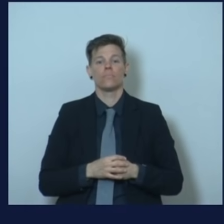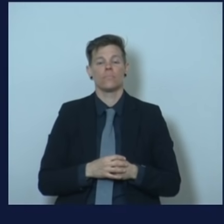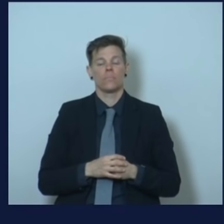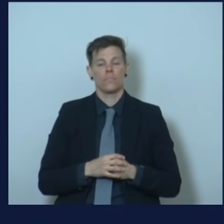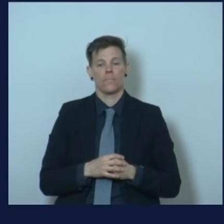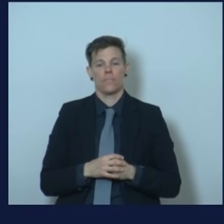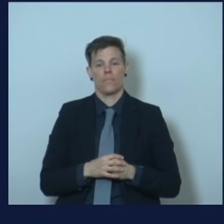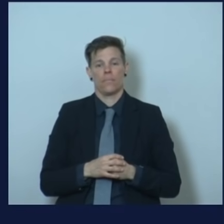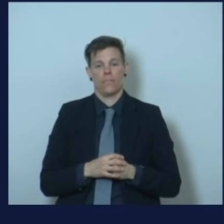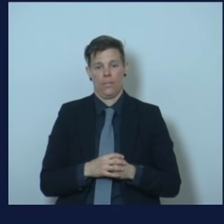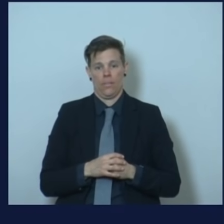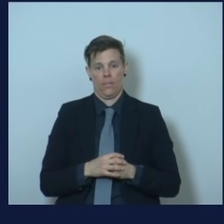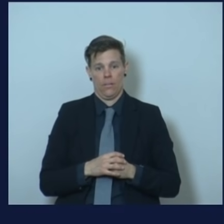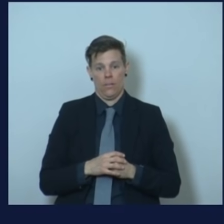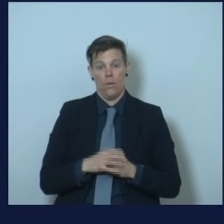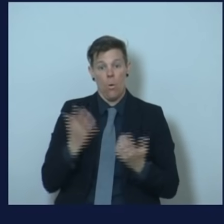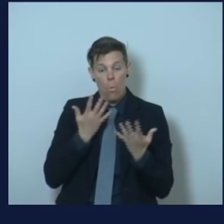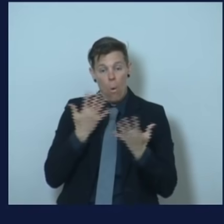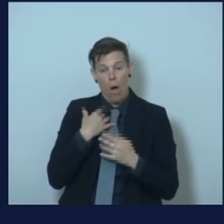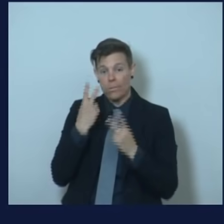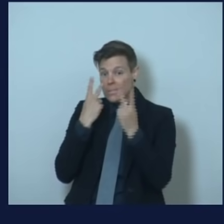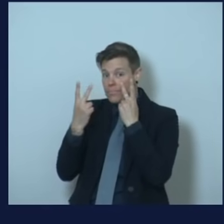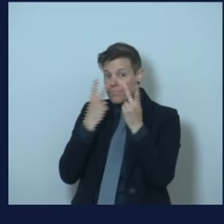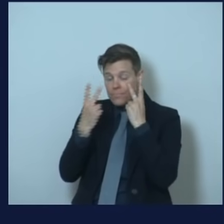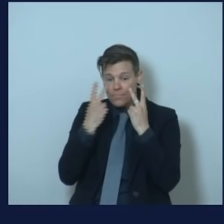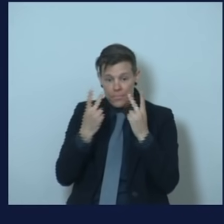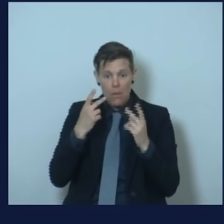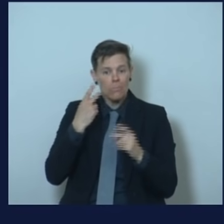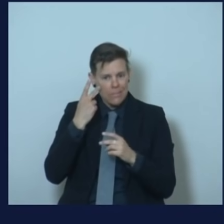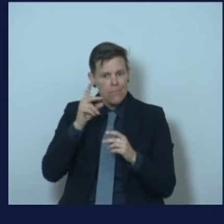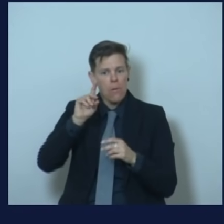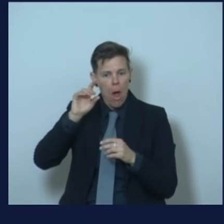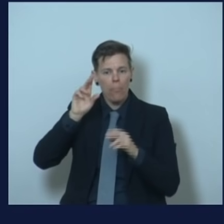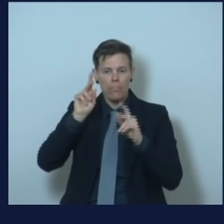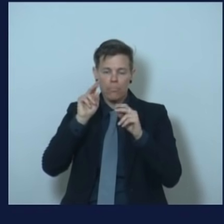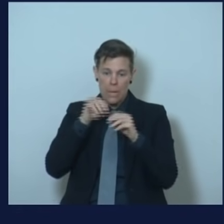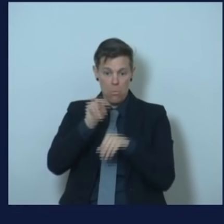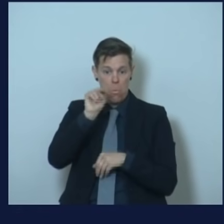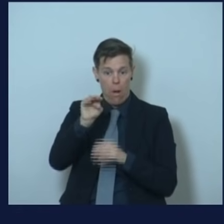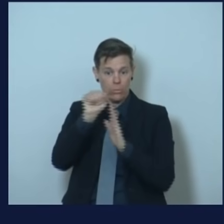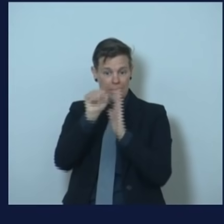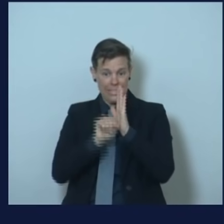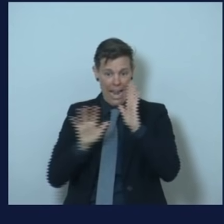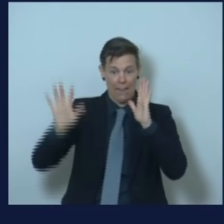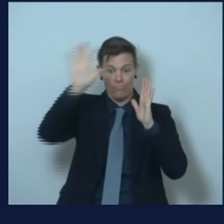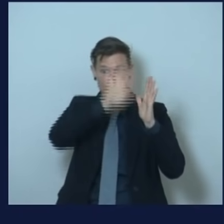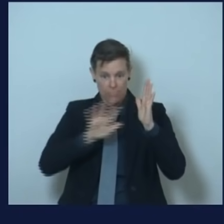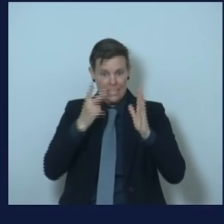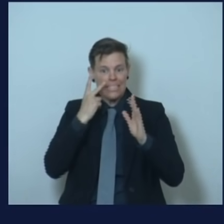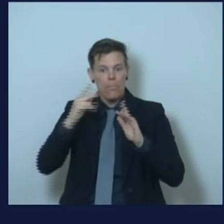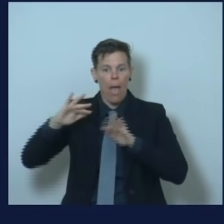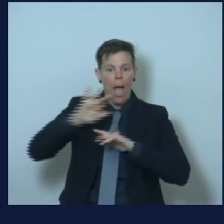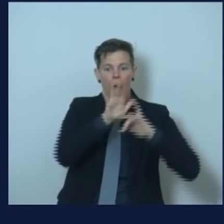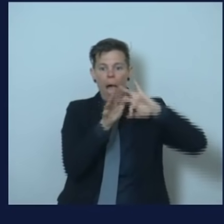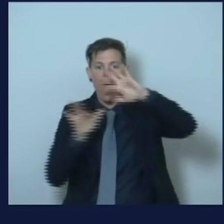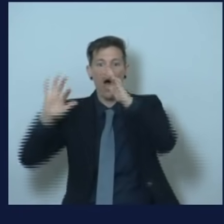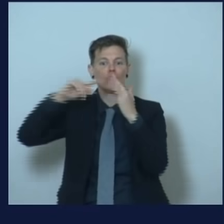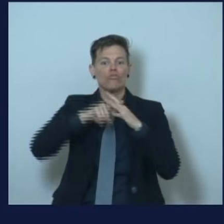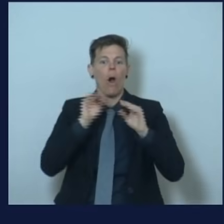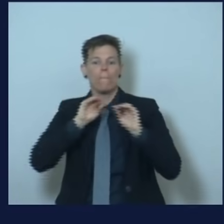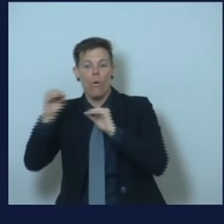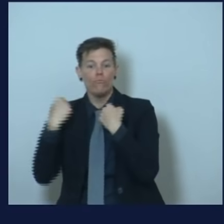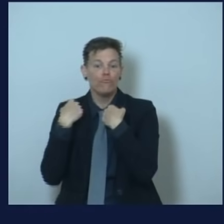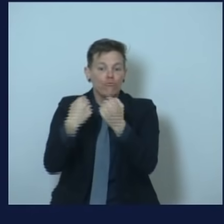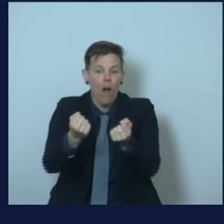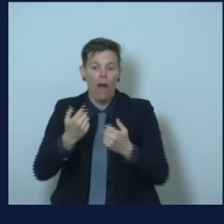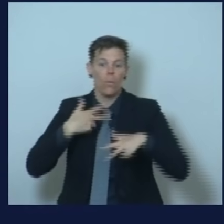is increasing by New Mexicans, and this is problematic because in 14 days, we have no doubt it will indicate